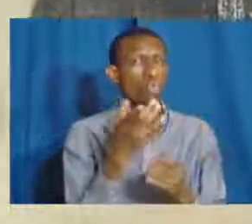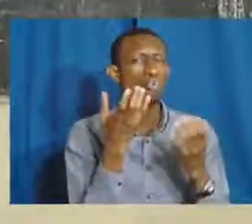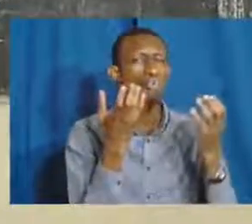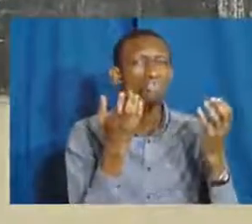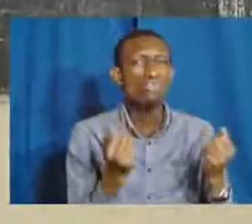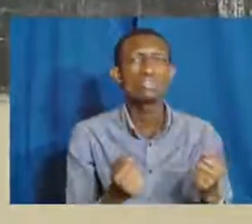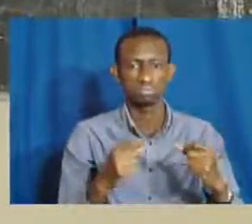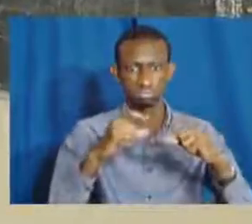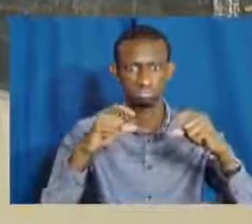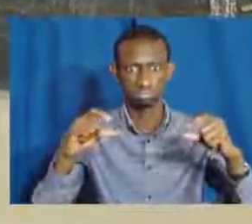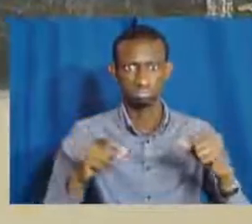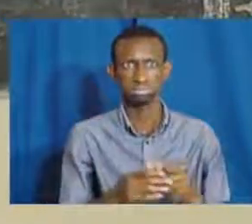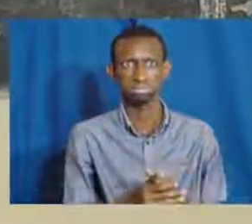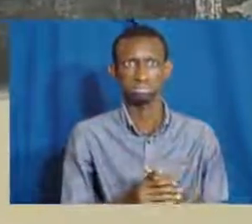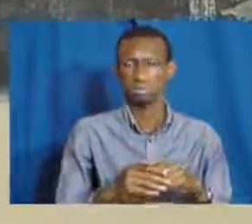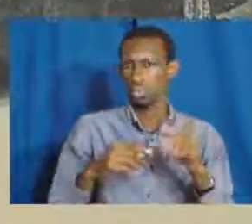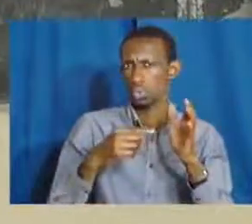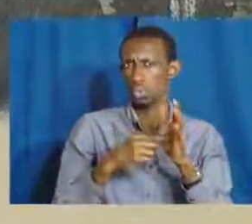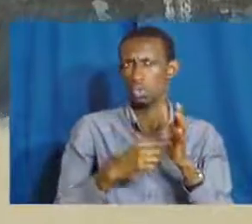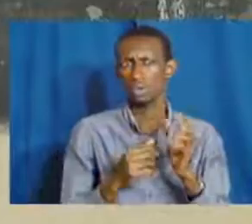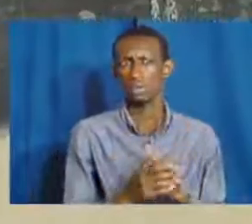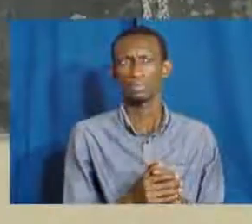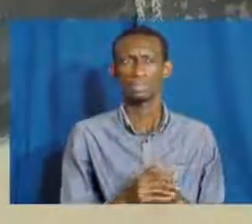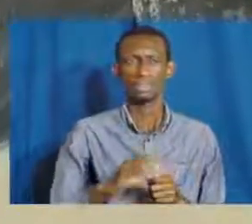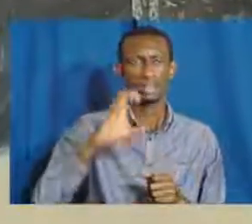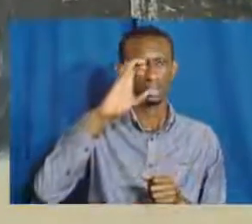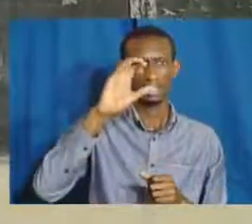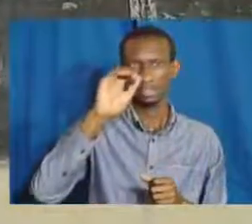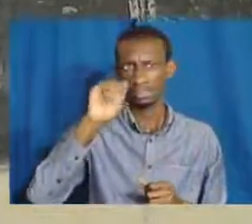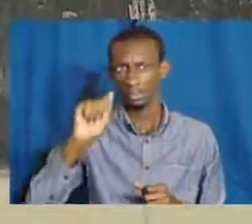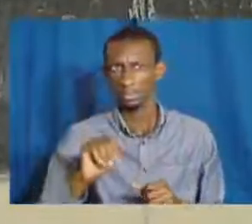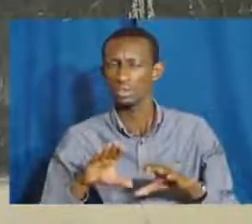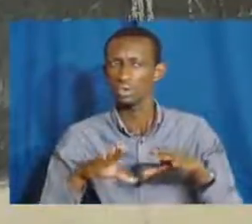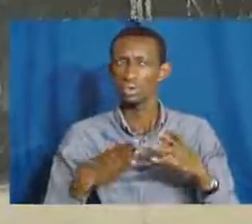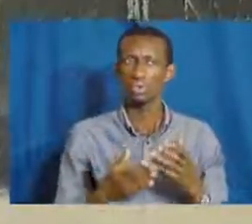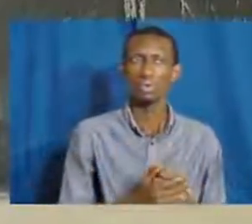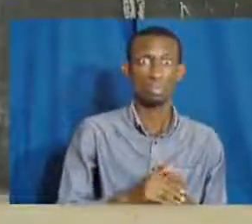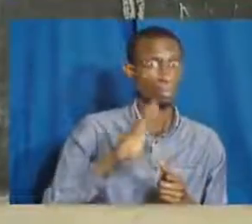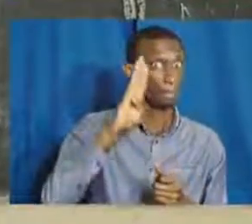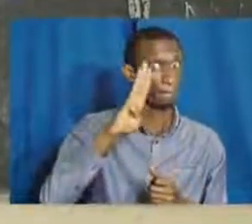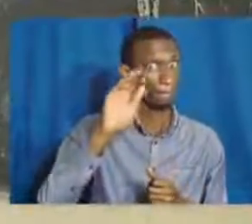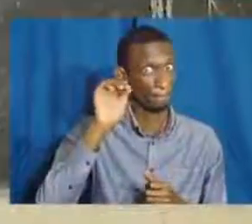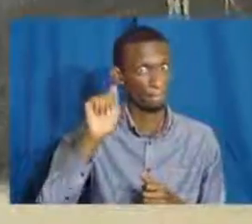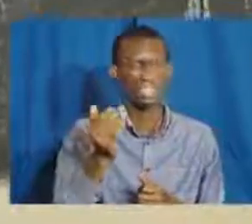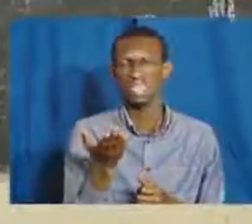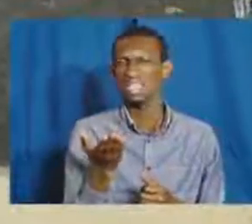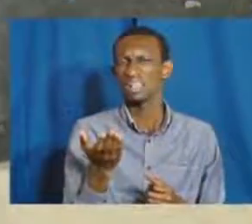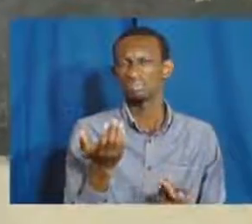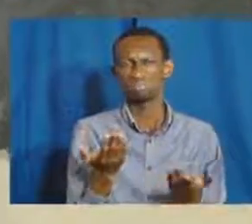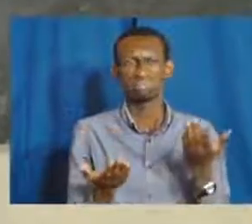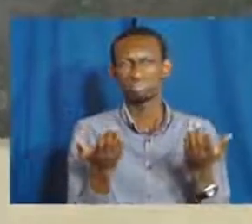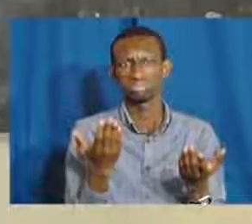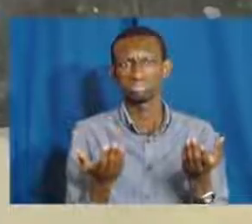strontium, and you get caesium, strontium, and barium, that was one of the triads that he